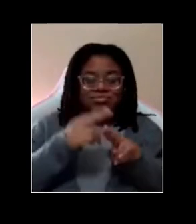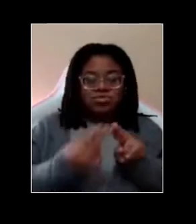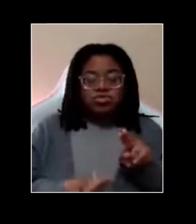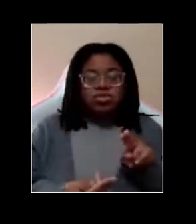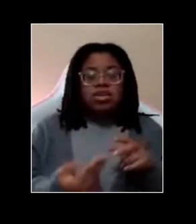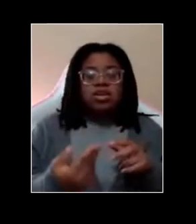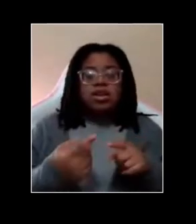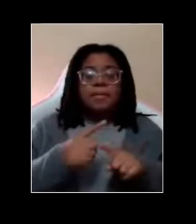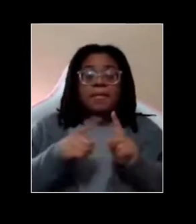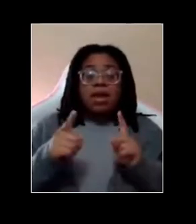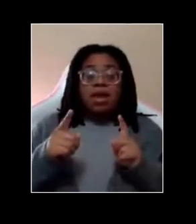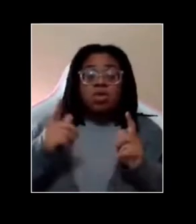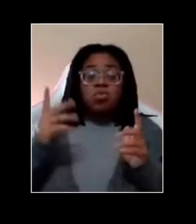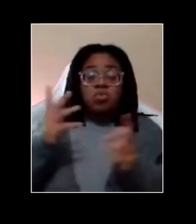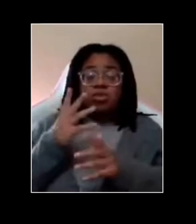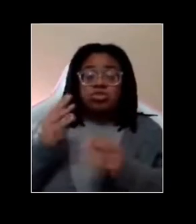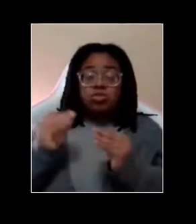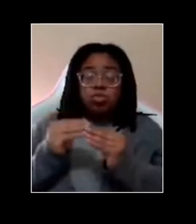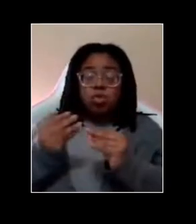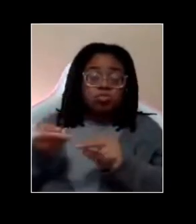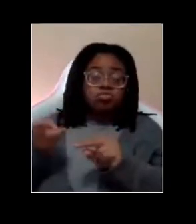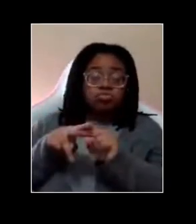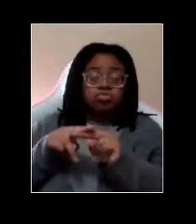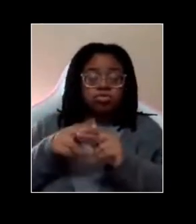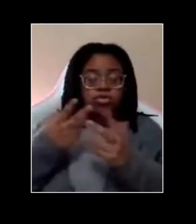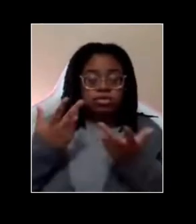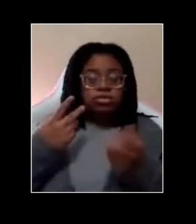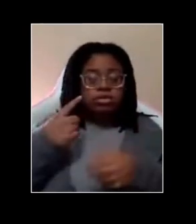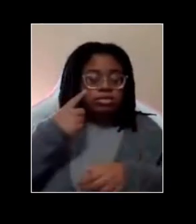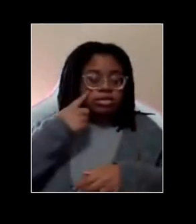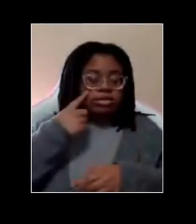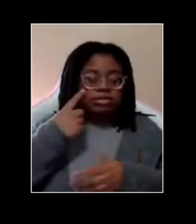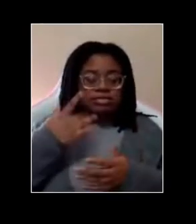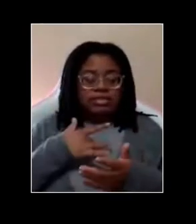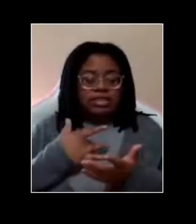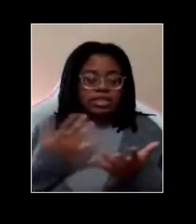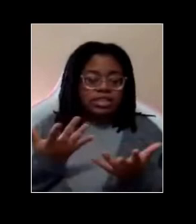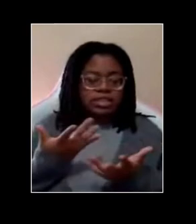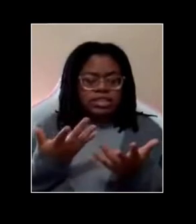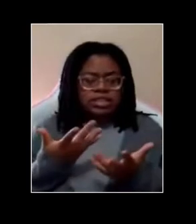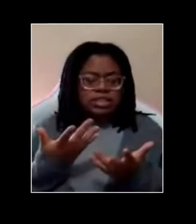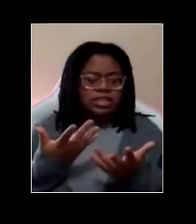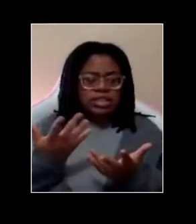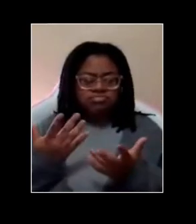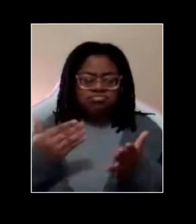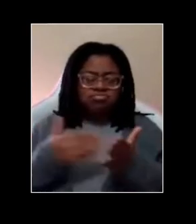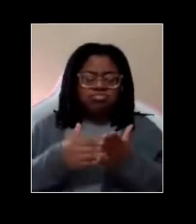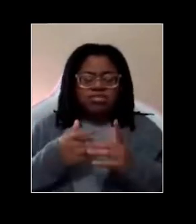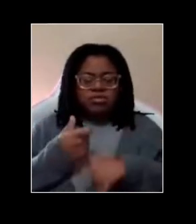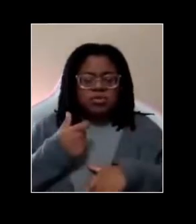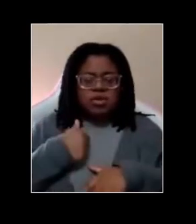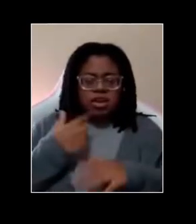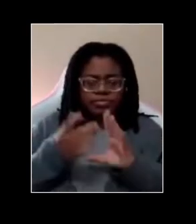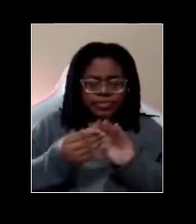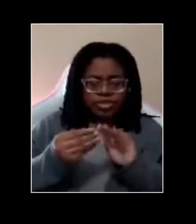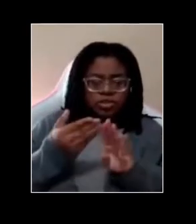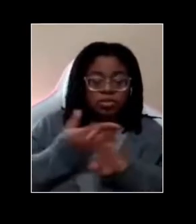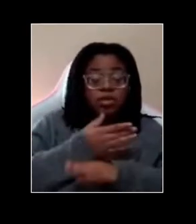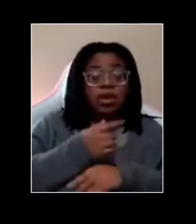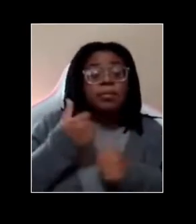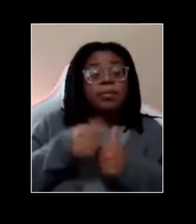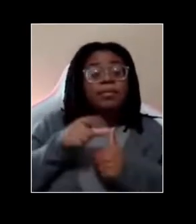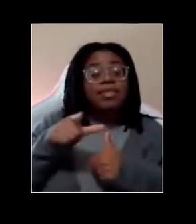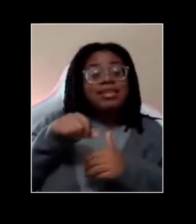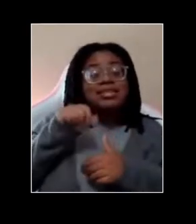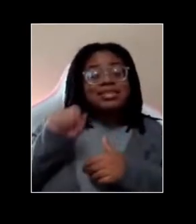is expected to increase. And so that might seem a little counter to what I've been talking about, but this is talking about